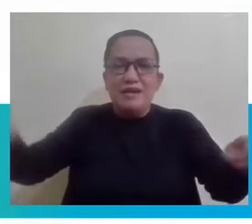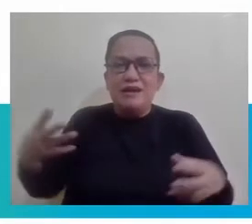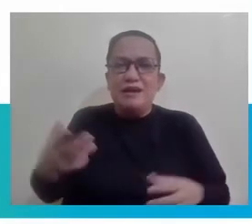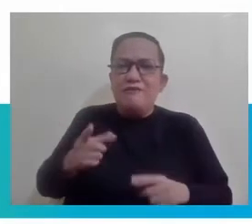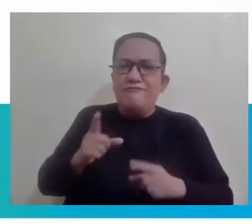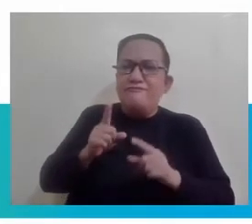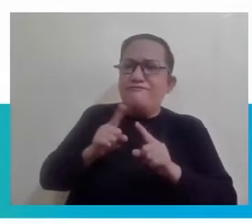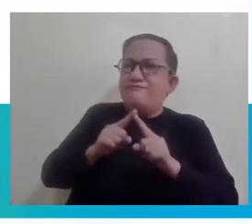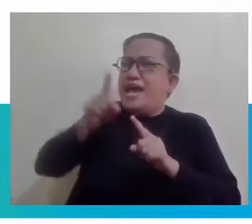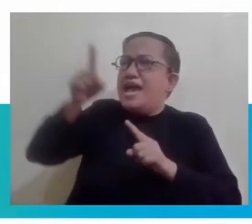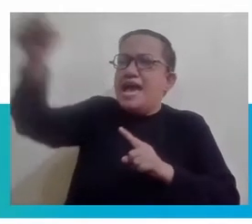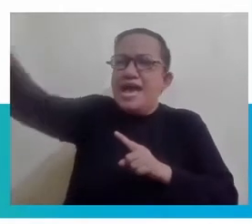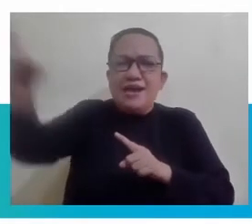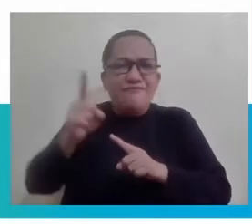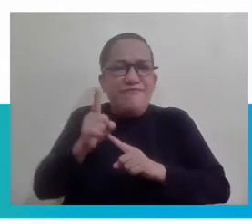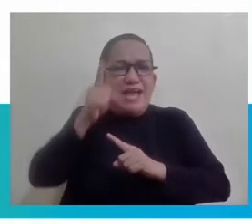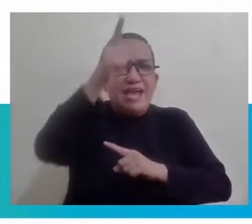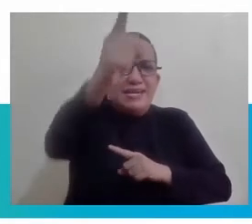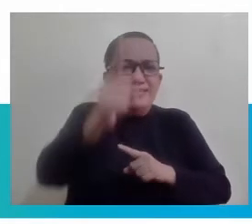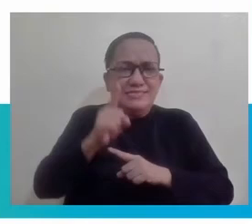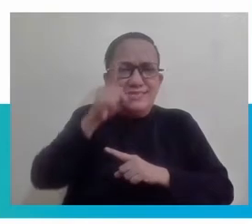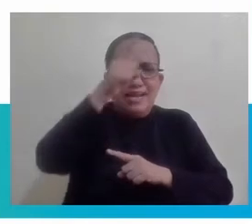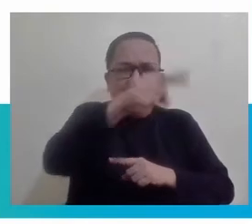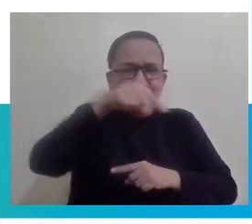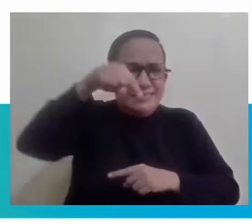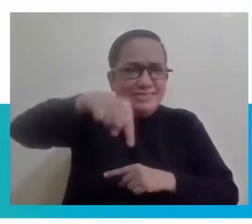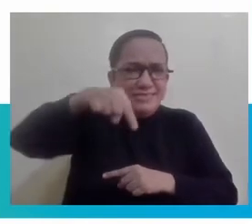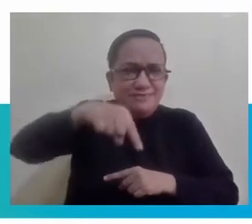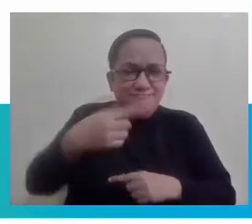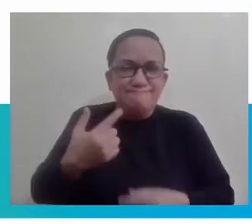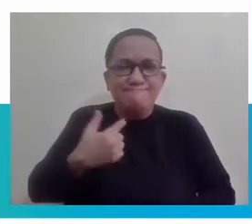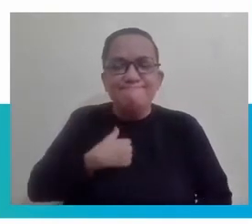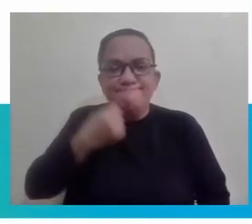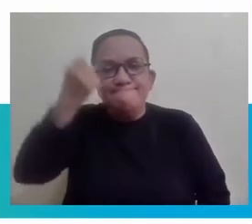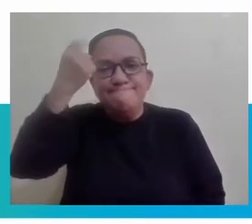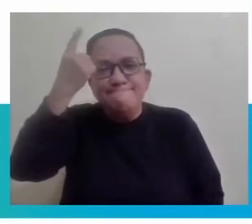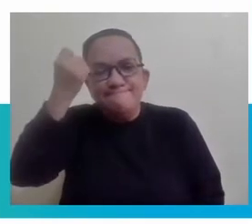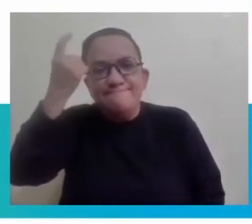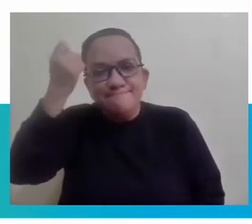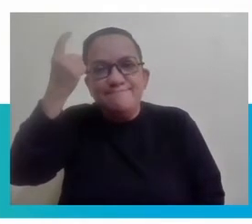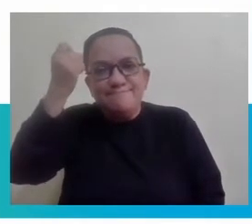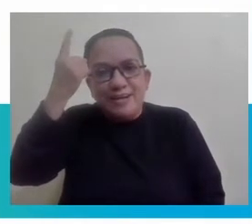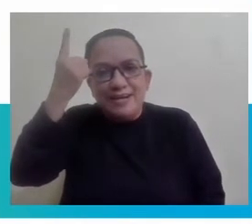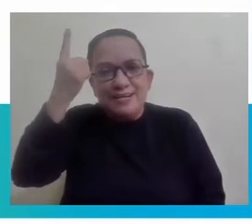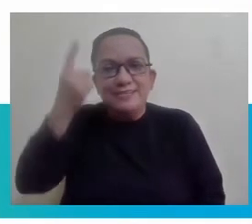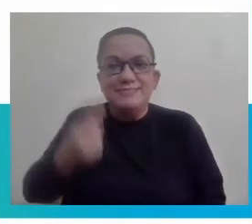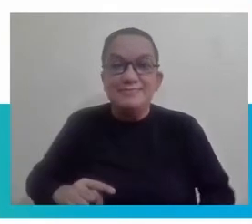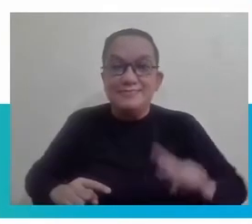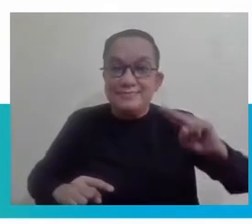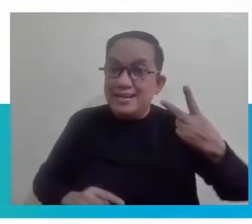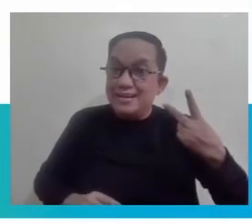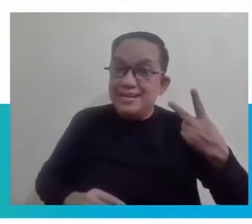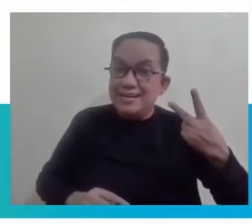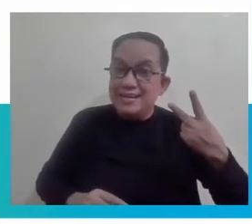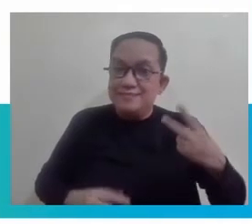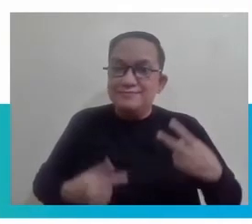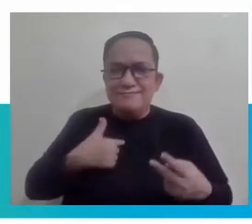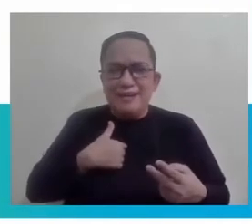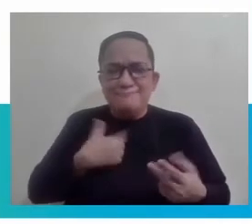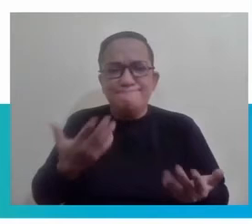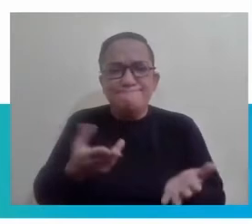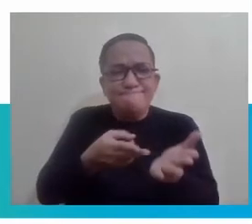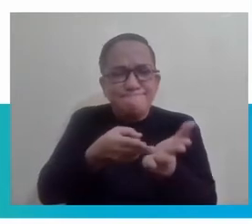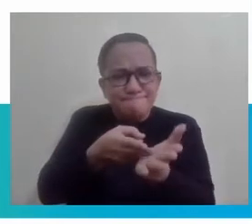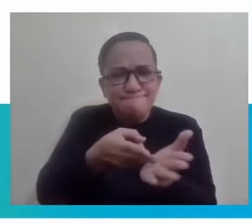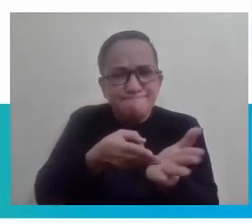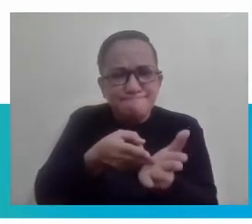constraints that may happen. Two, I have a disclaimer. I've never used this virtual meeting software, so I may too be a little bit slow.